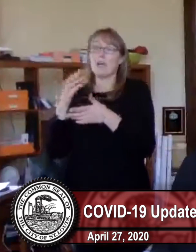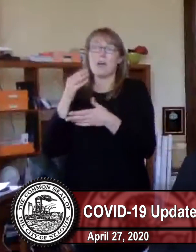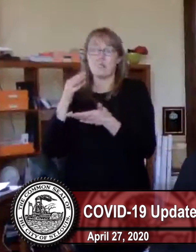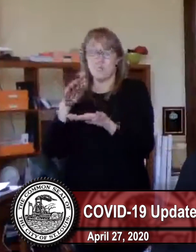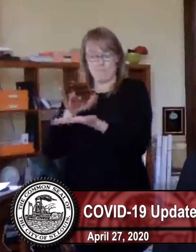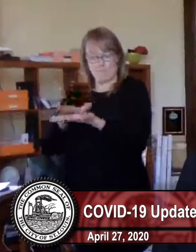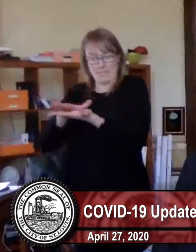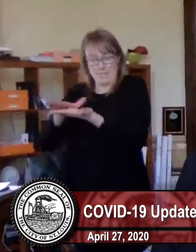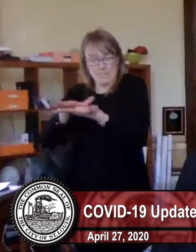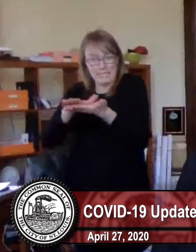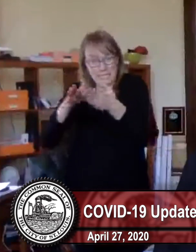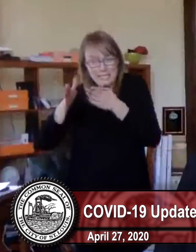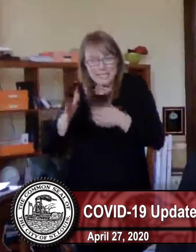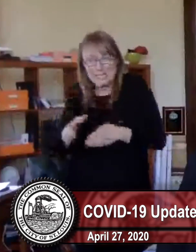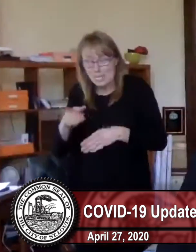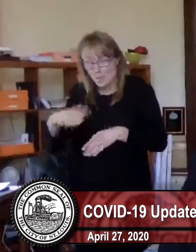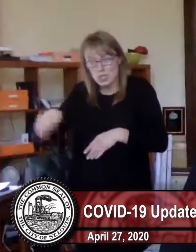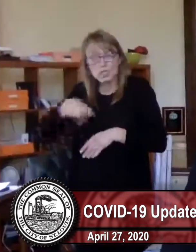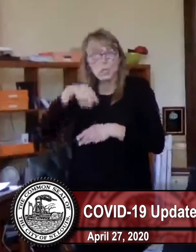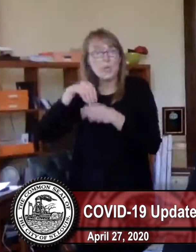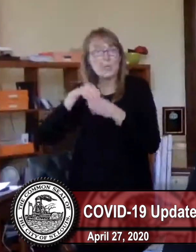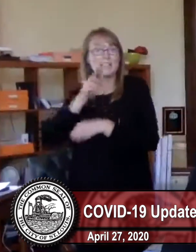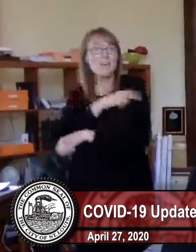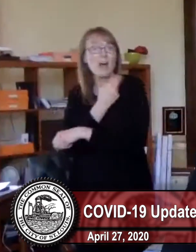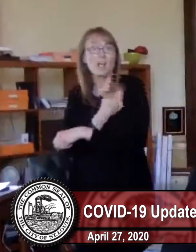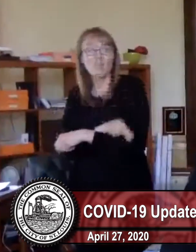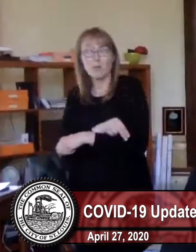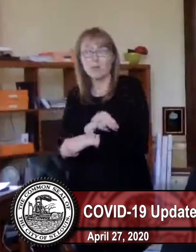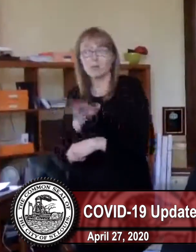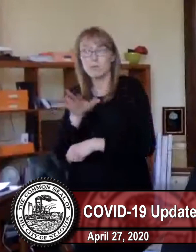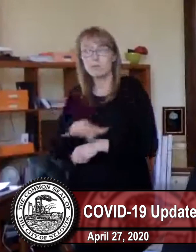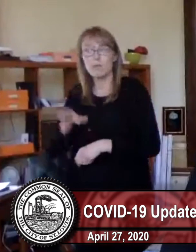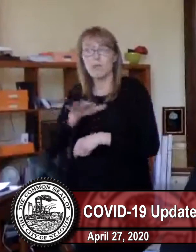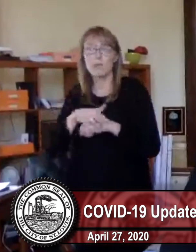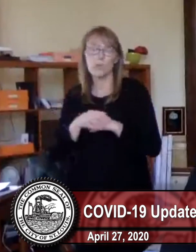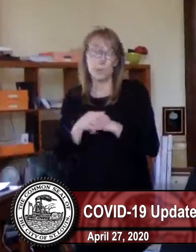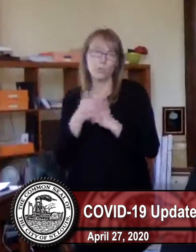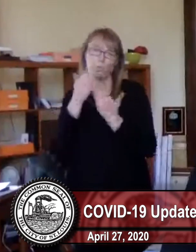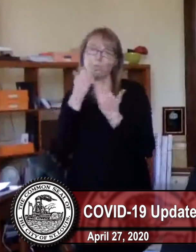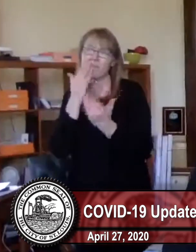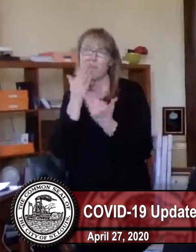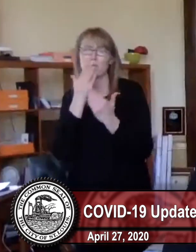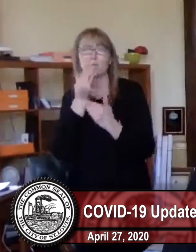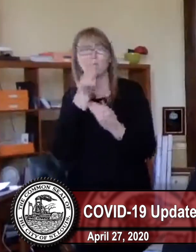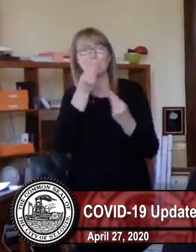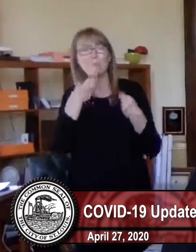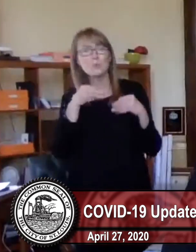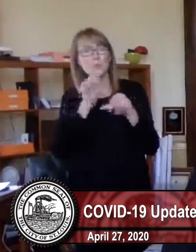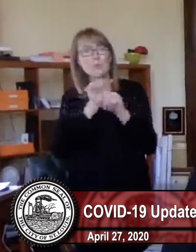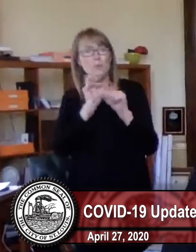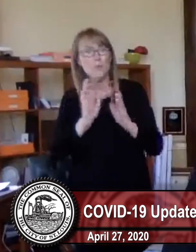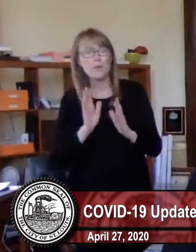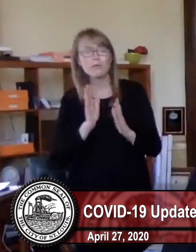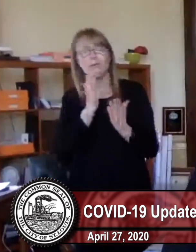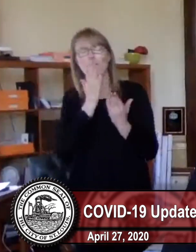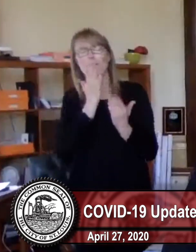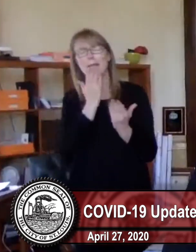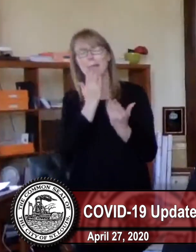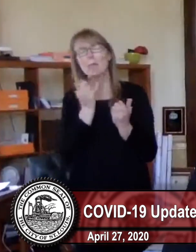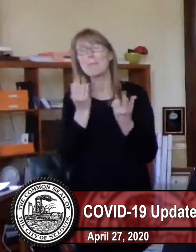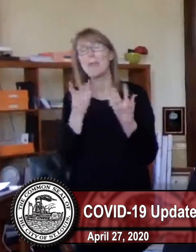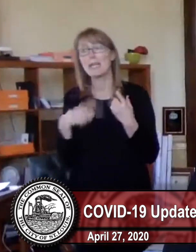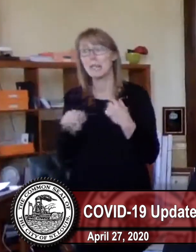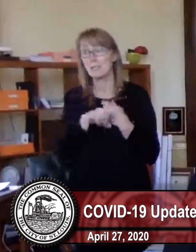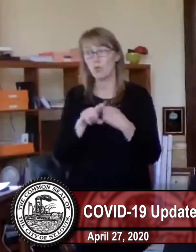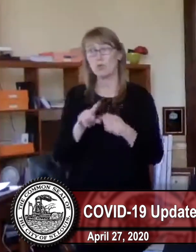housekeeping, the whole spectrum of folks. And thank you to our grocery store workers and all of you that are going to work, because I know a lot of